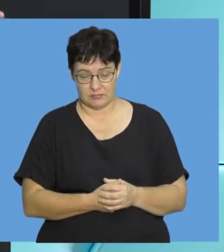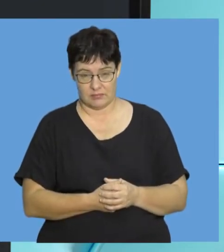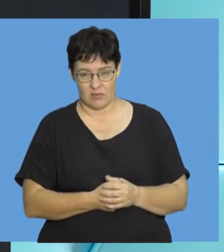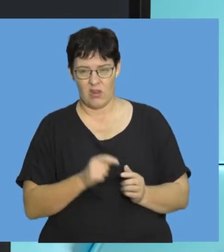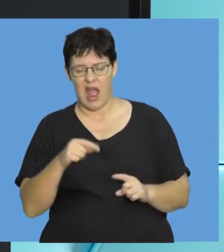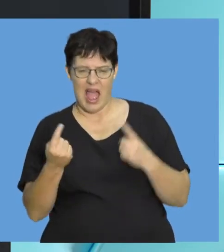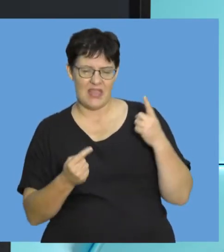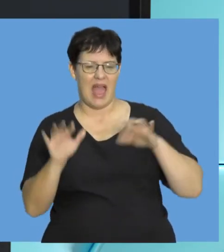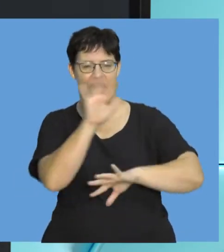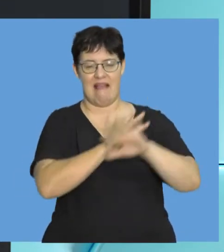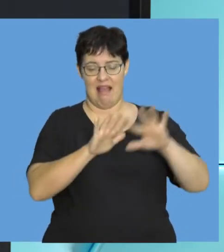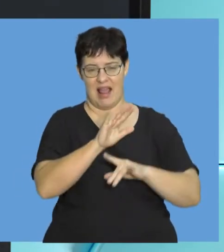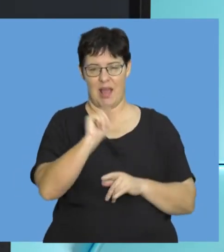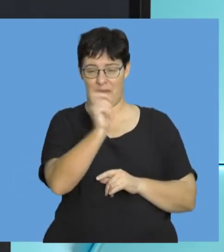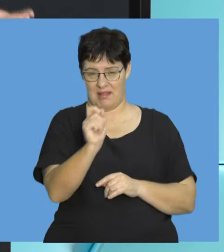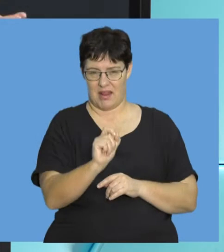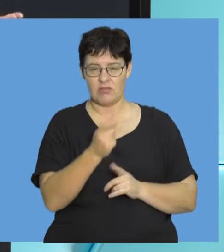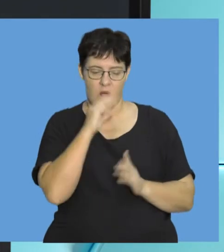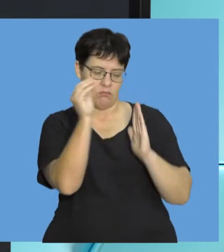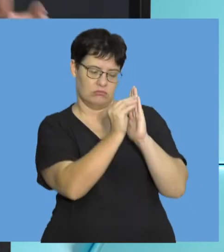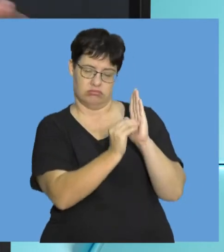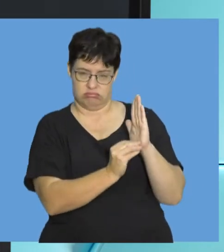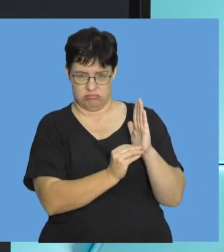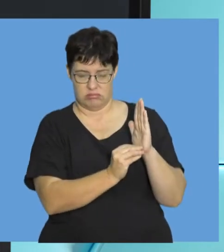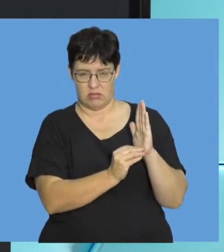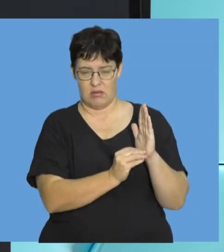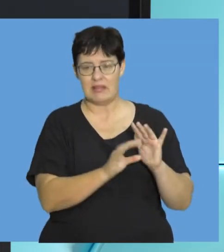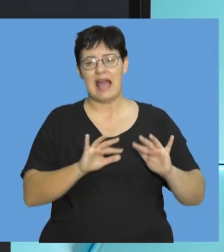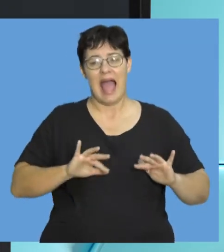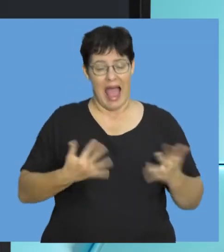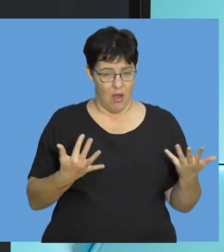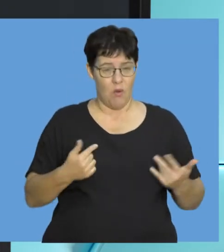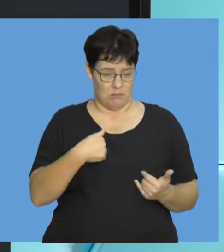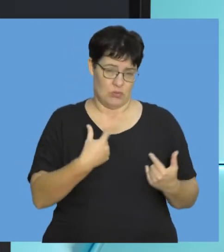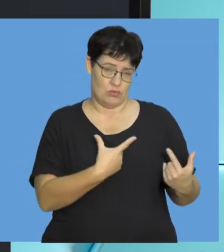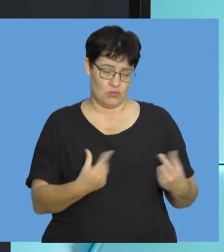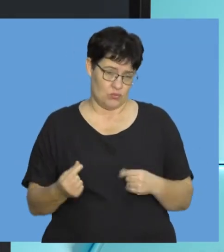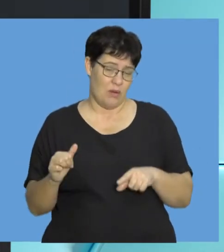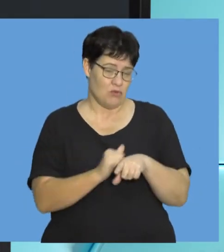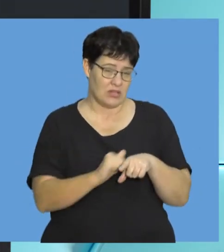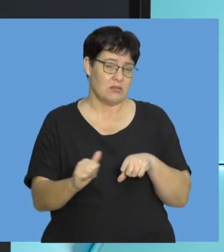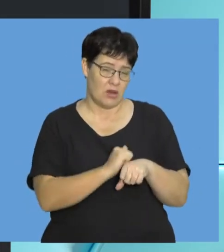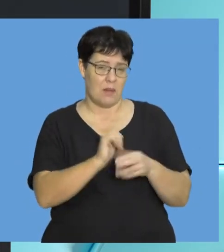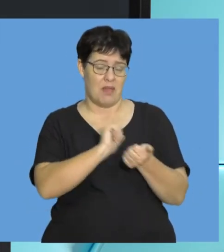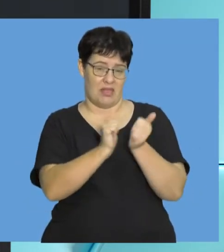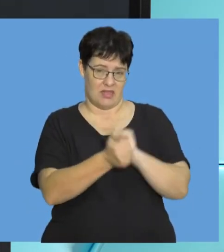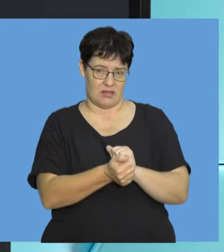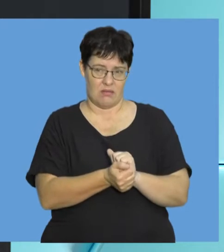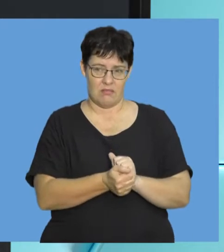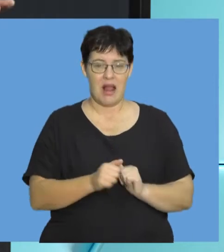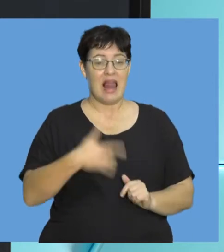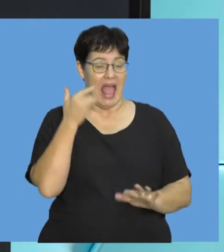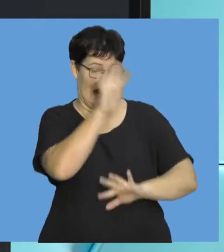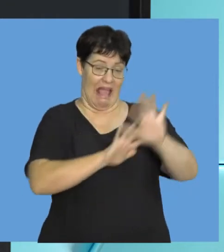colored pens so you can make a few notes there, because really that's how I do my practicing of maths. I like it when